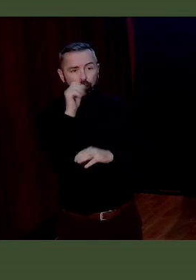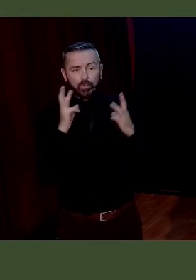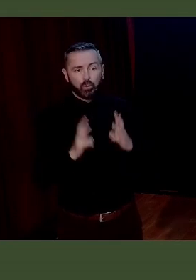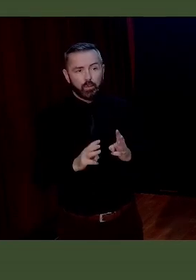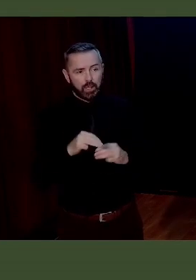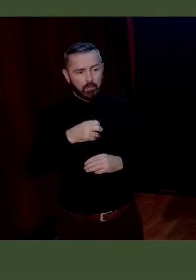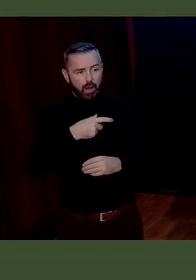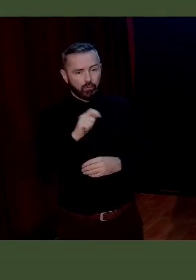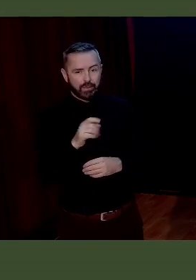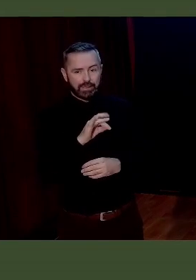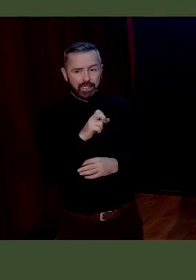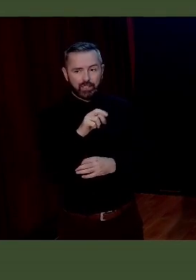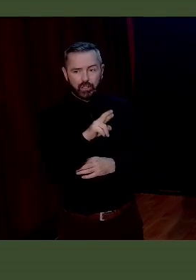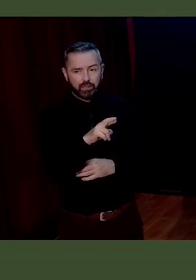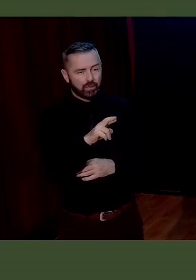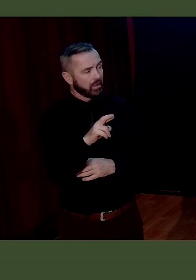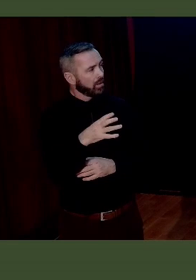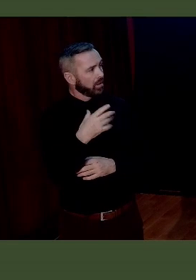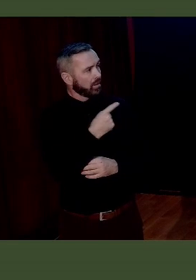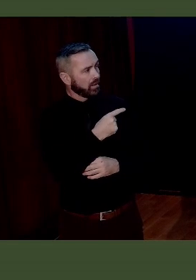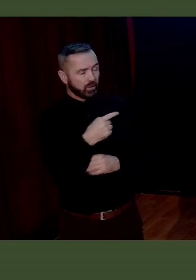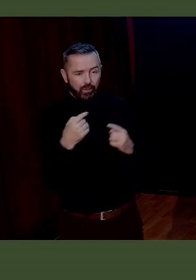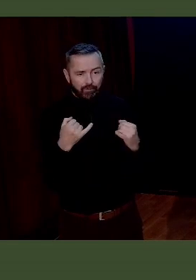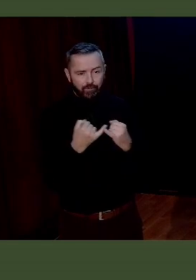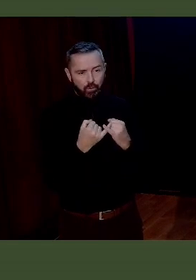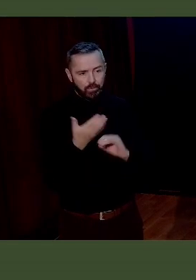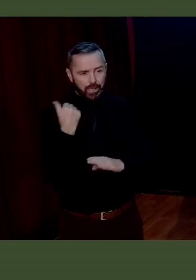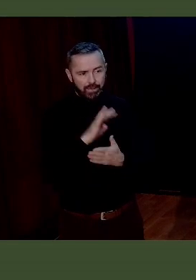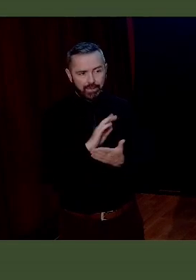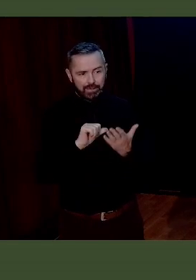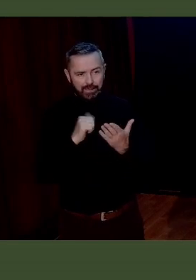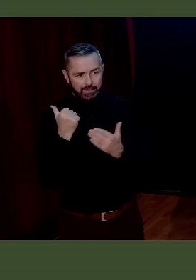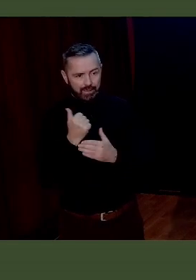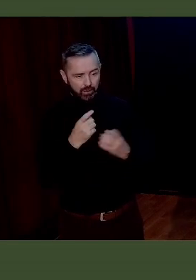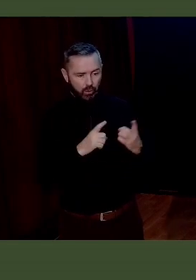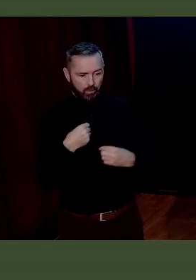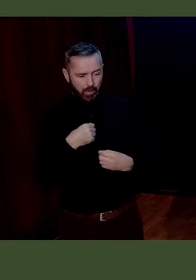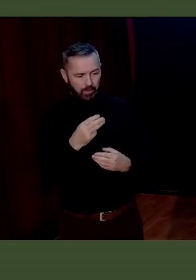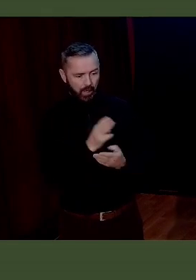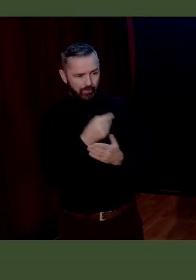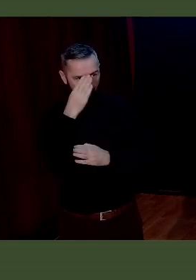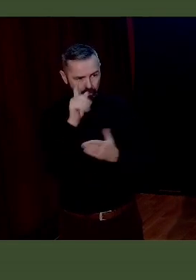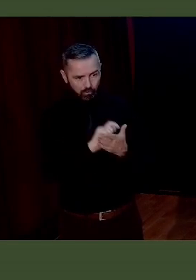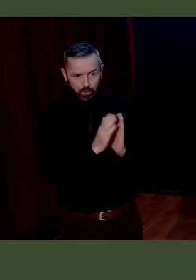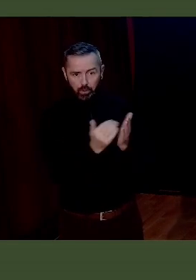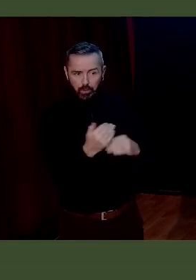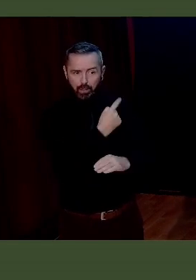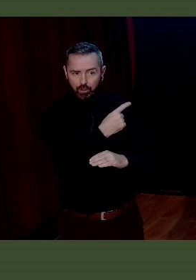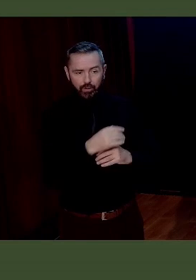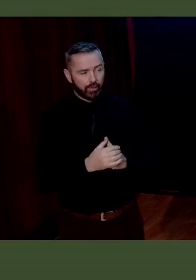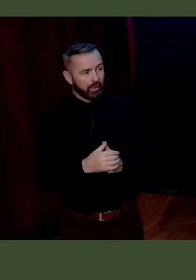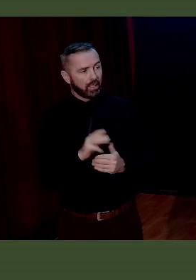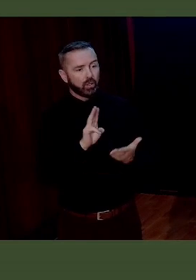Skinner. She fought in 1916, published her memoir, Doing My Bit for Ireland, in 1917, was